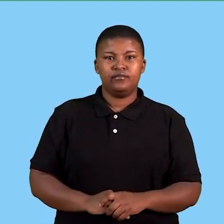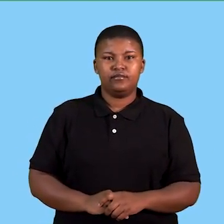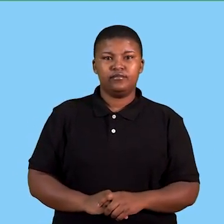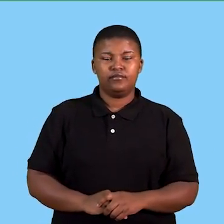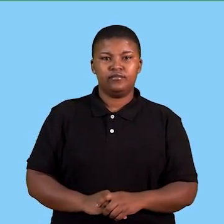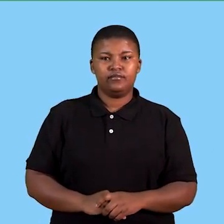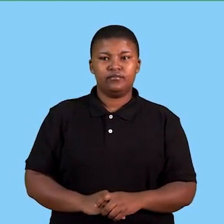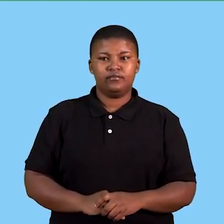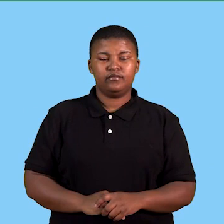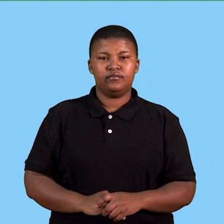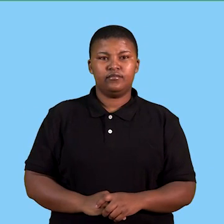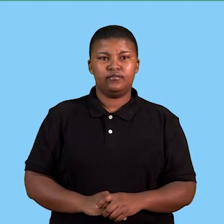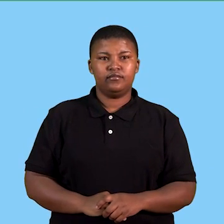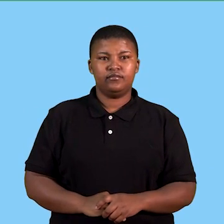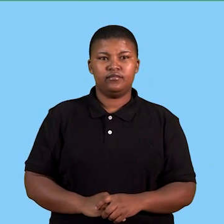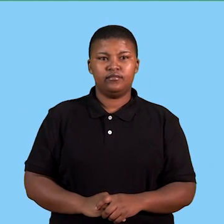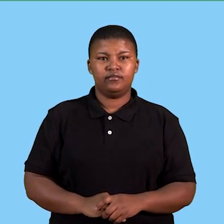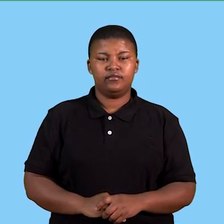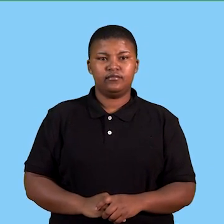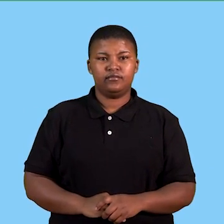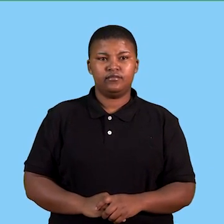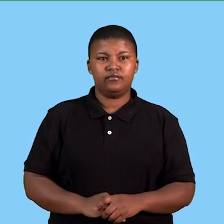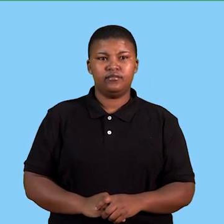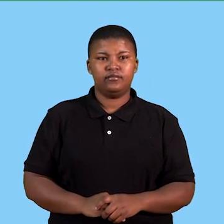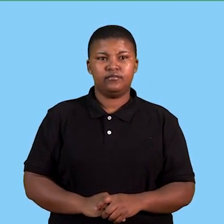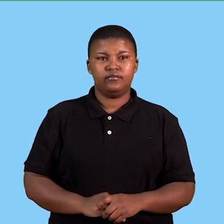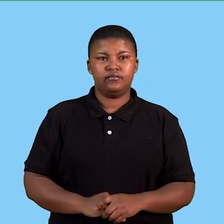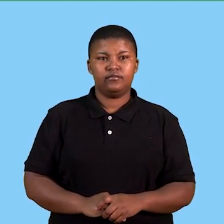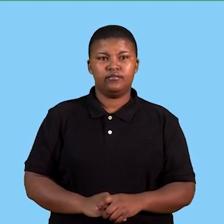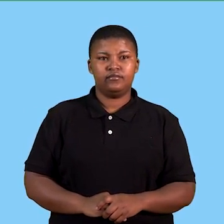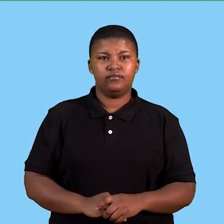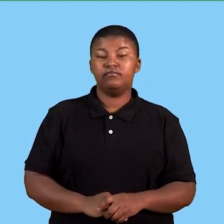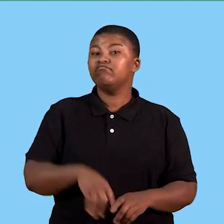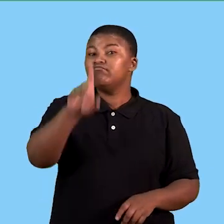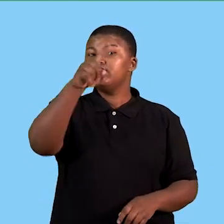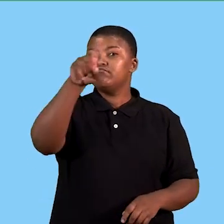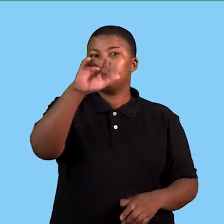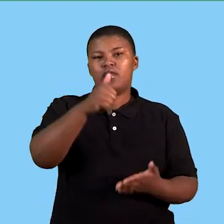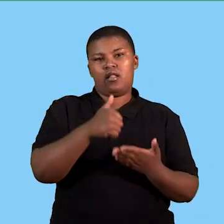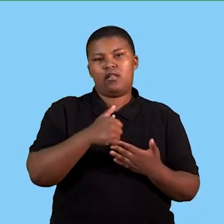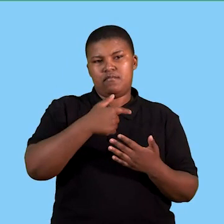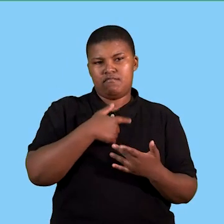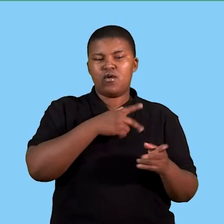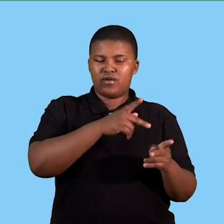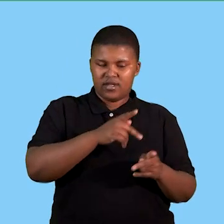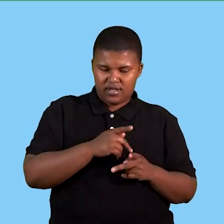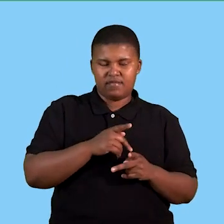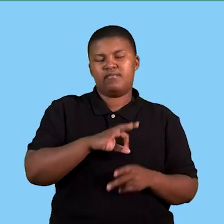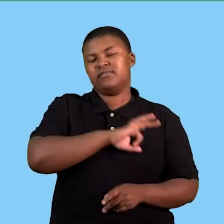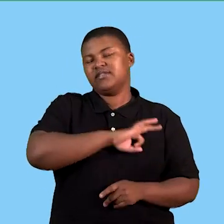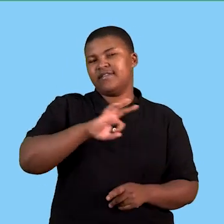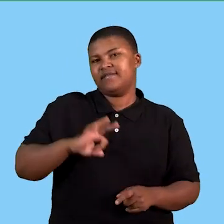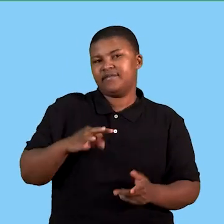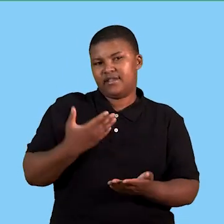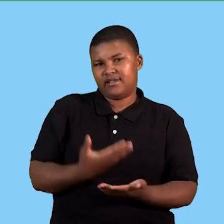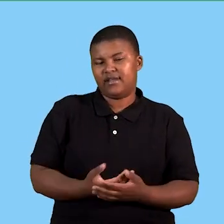Represent our business in the outside world. And all of this will help us to retain or keep